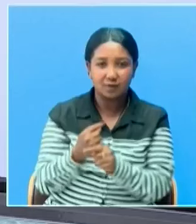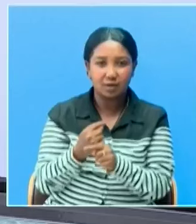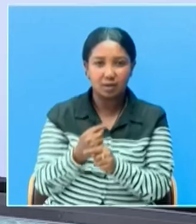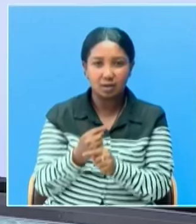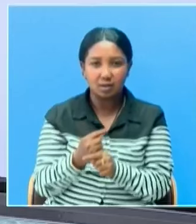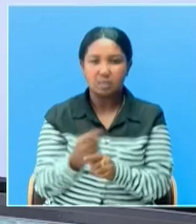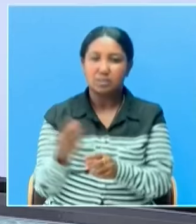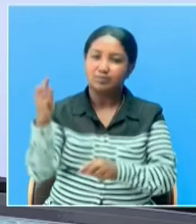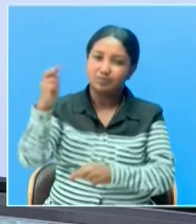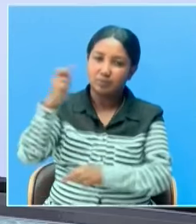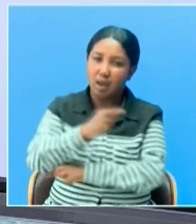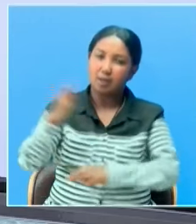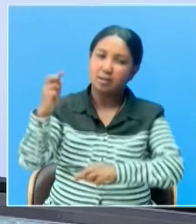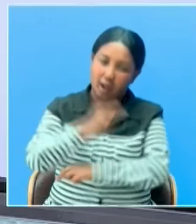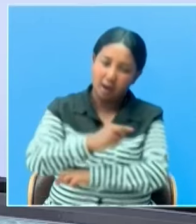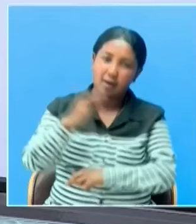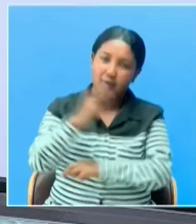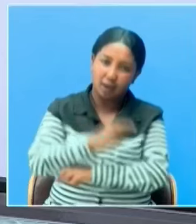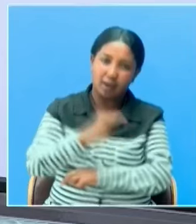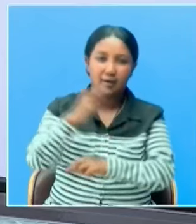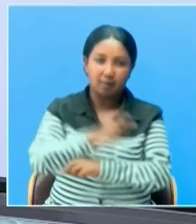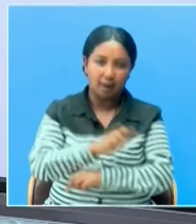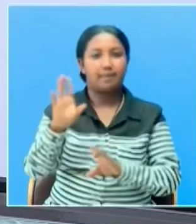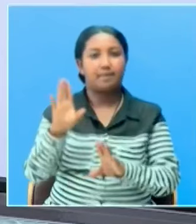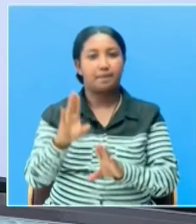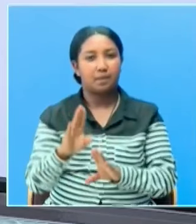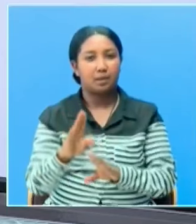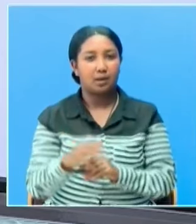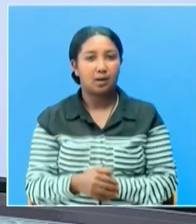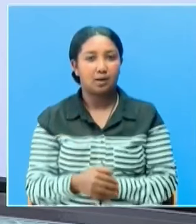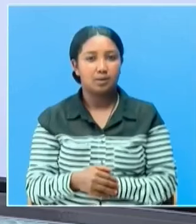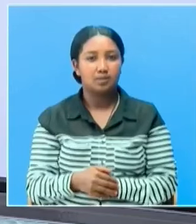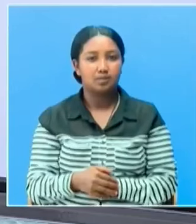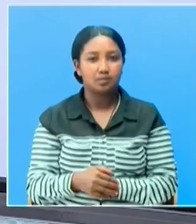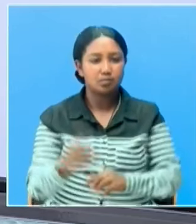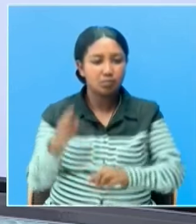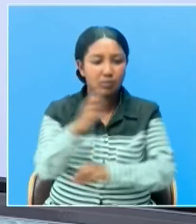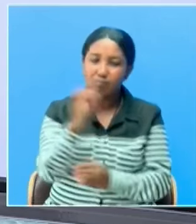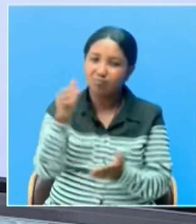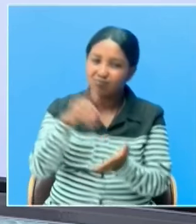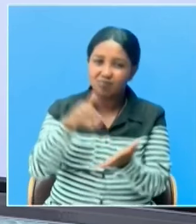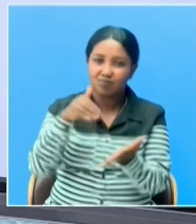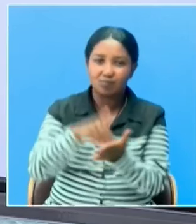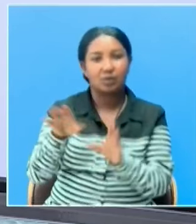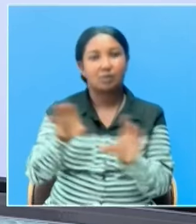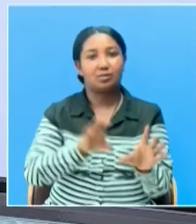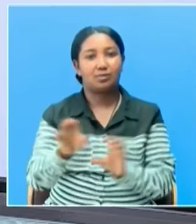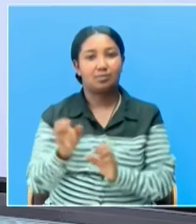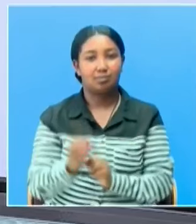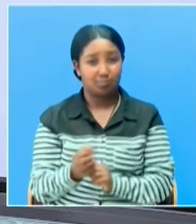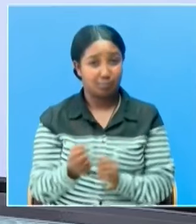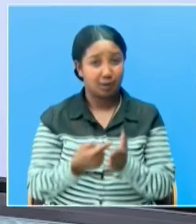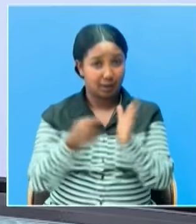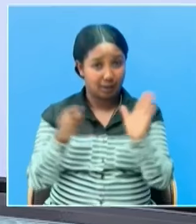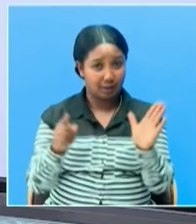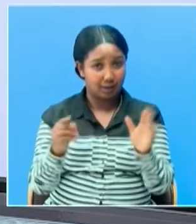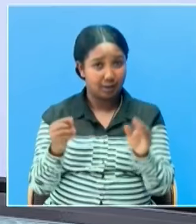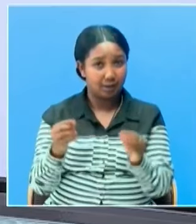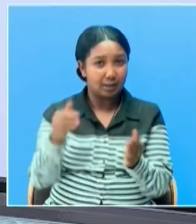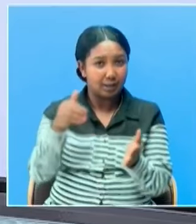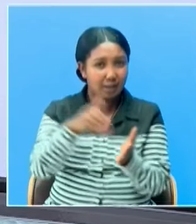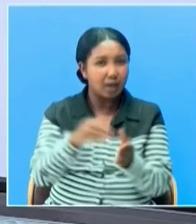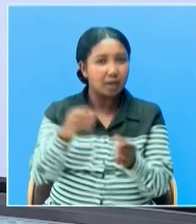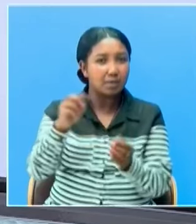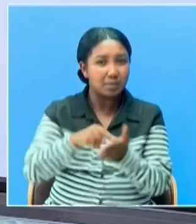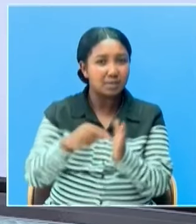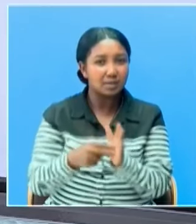that we do daily, just maybe it can be as daily routines. Is it clear? Daily routines mean